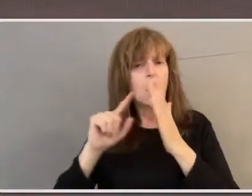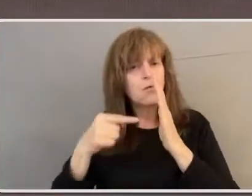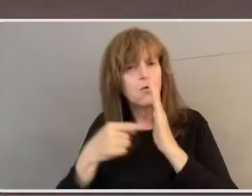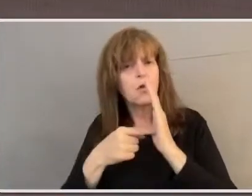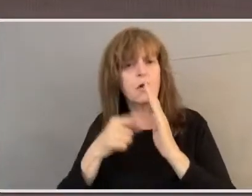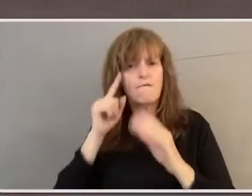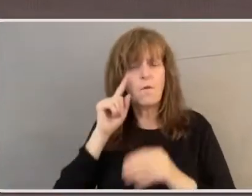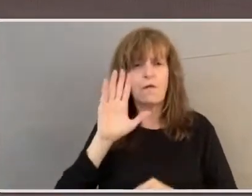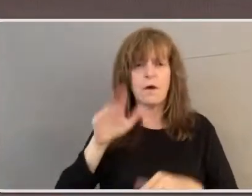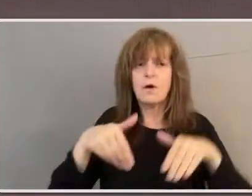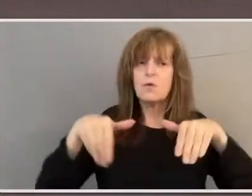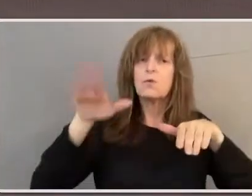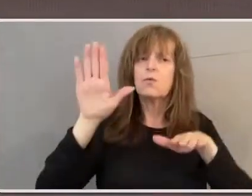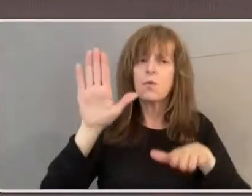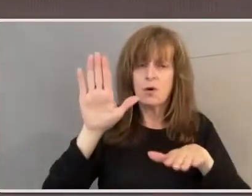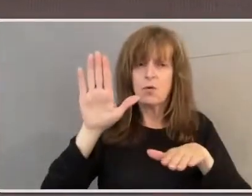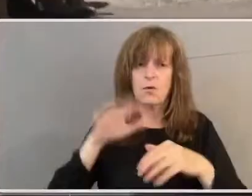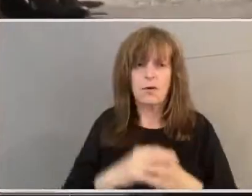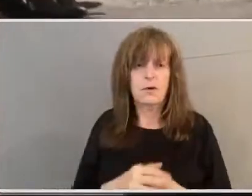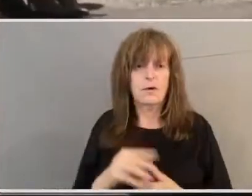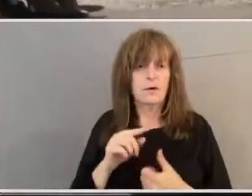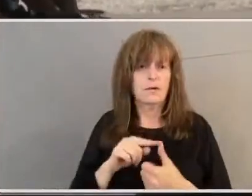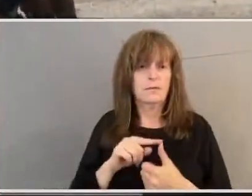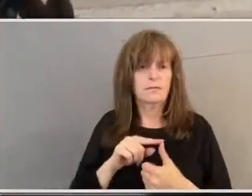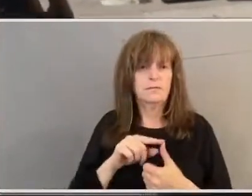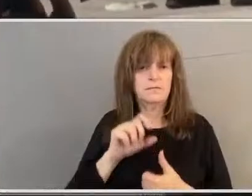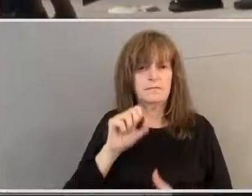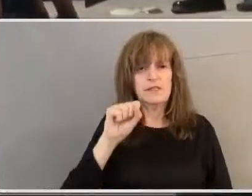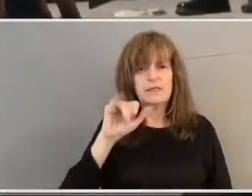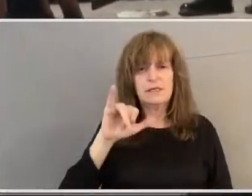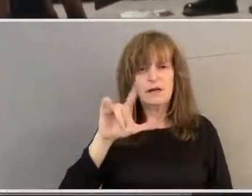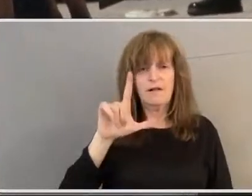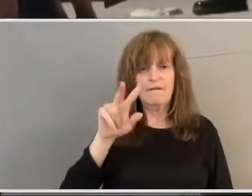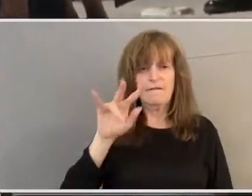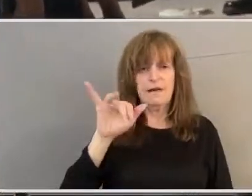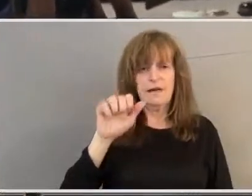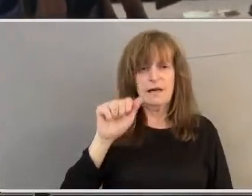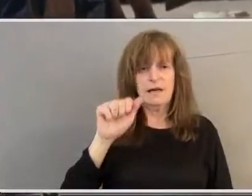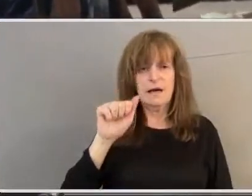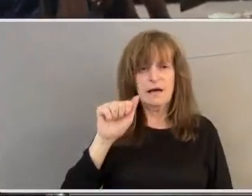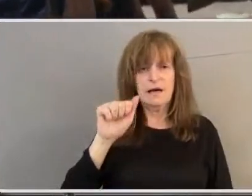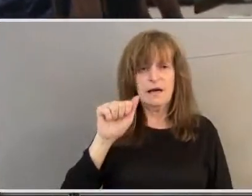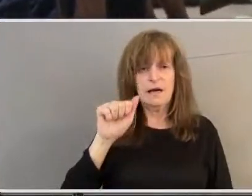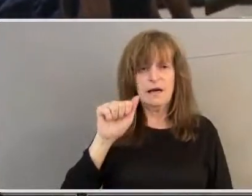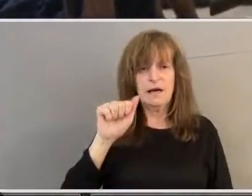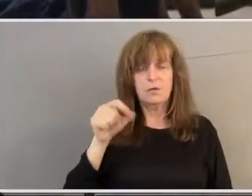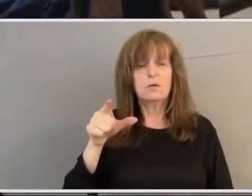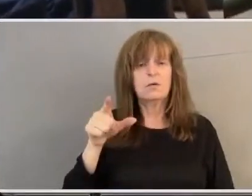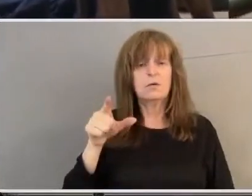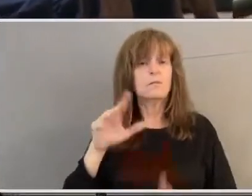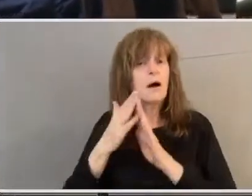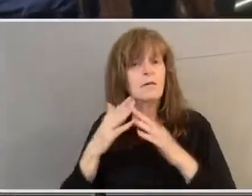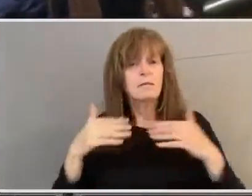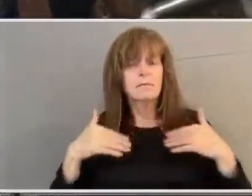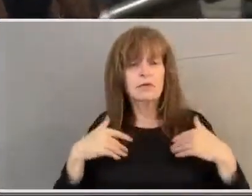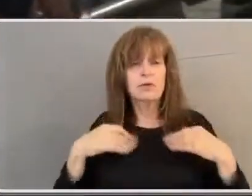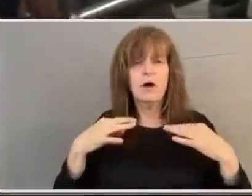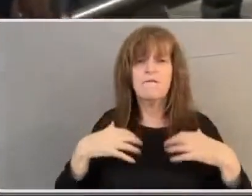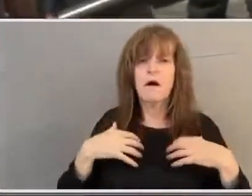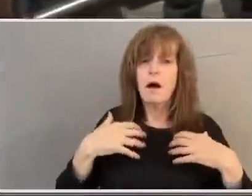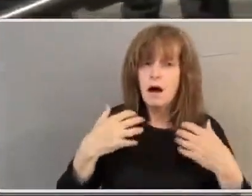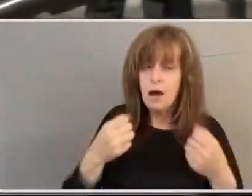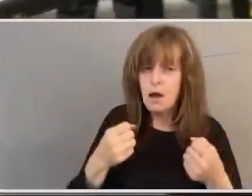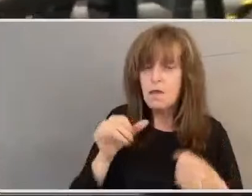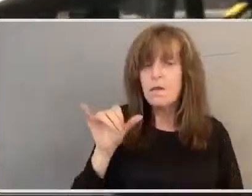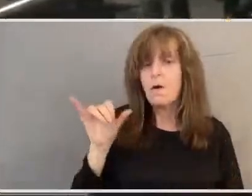Sylvia Jones becomes Minister of Health. In addition, Minister Jones is appointed Deputy Premier.